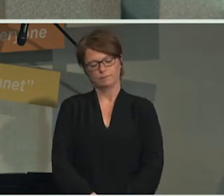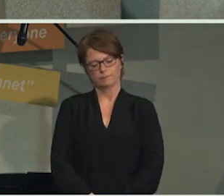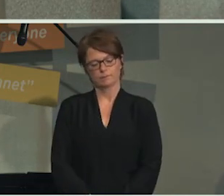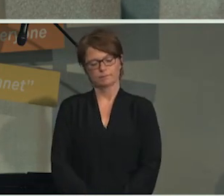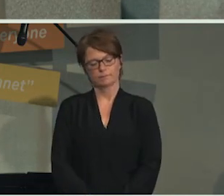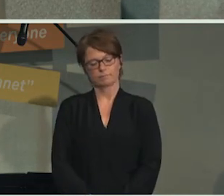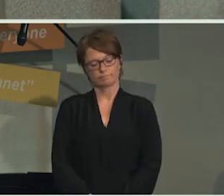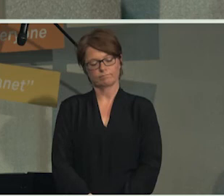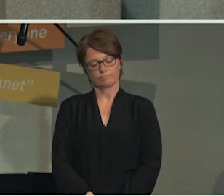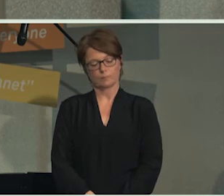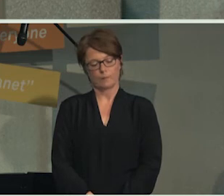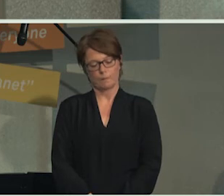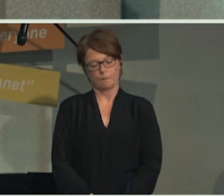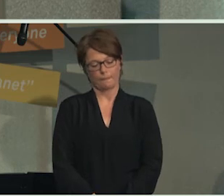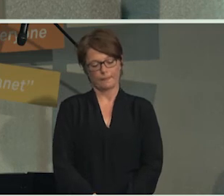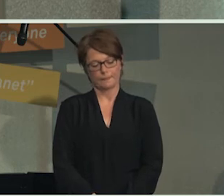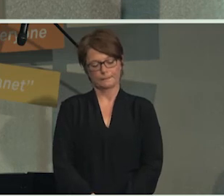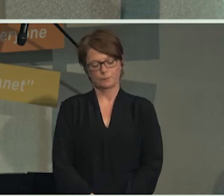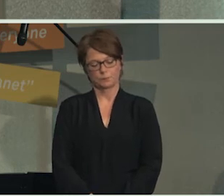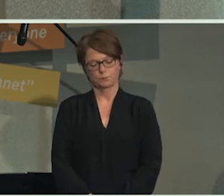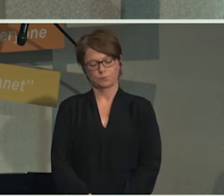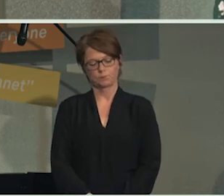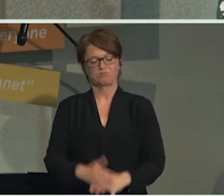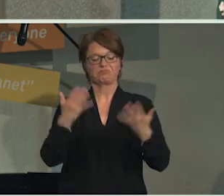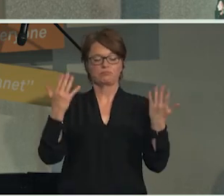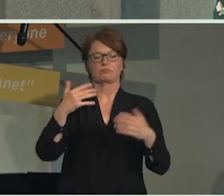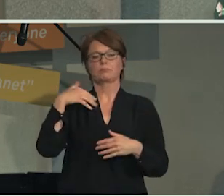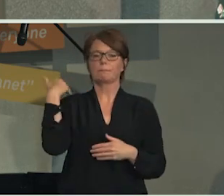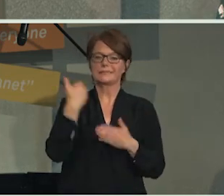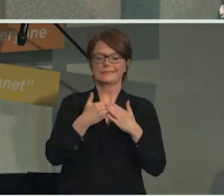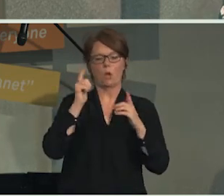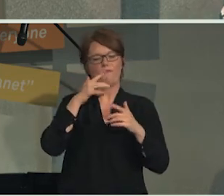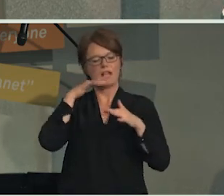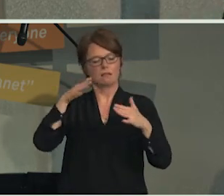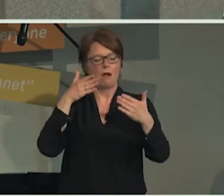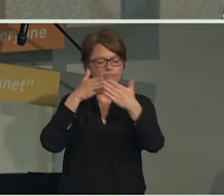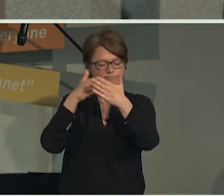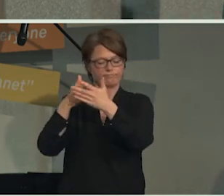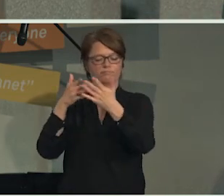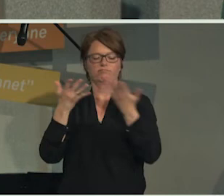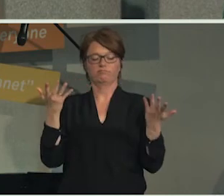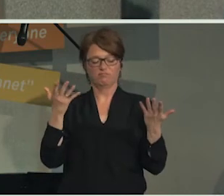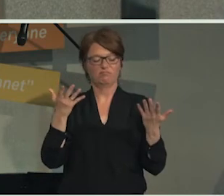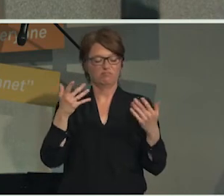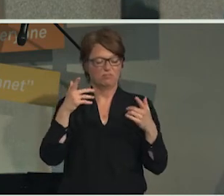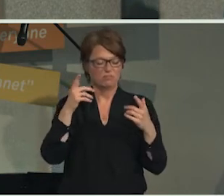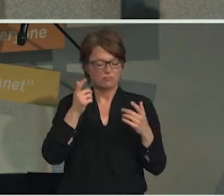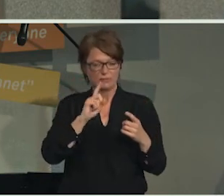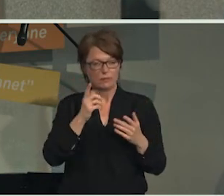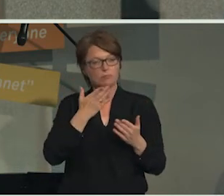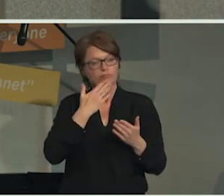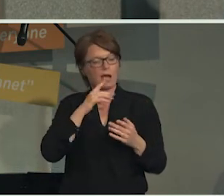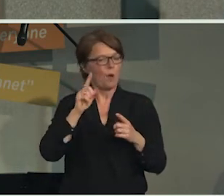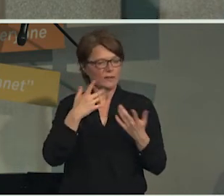live every day intersectionality over all these past decades. And Amelia just highlighted them